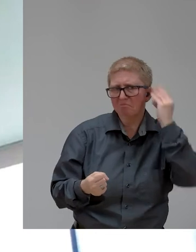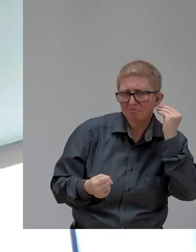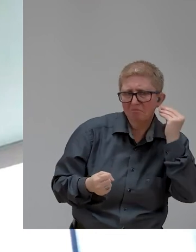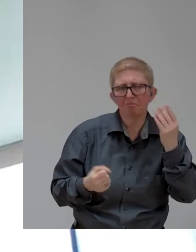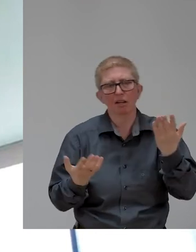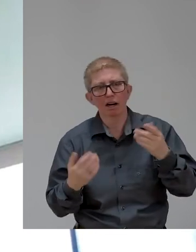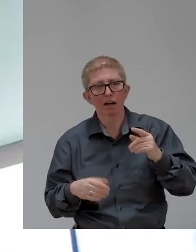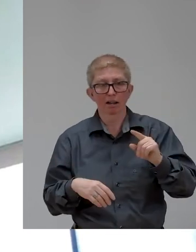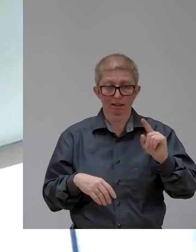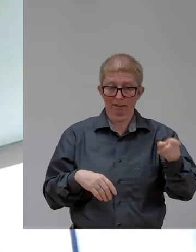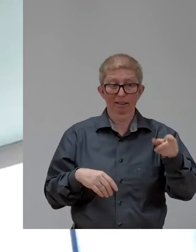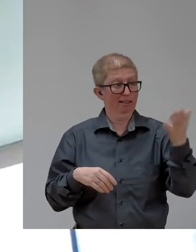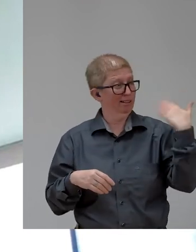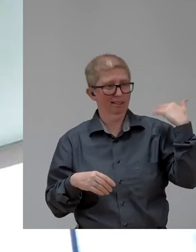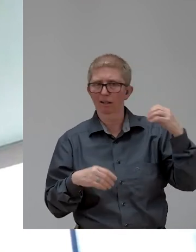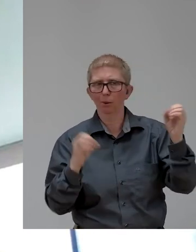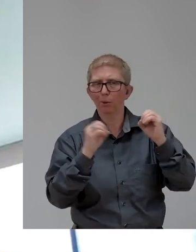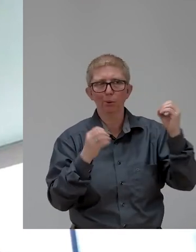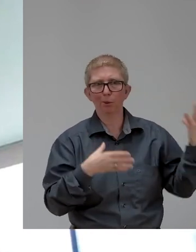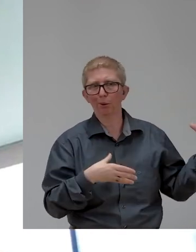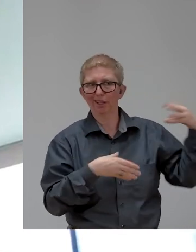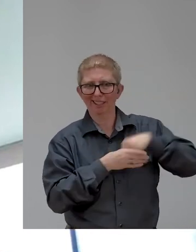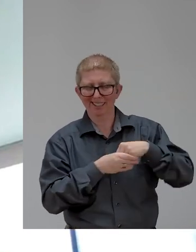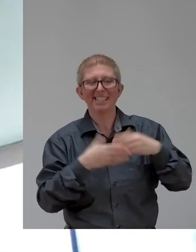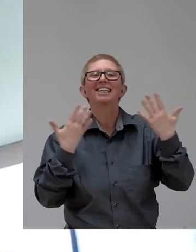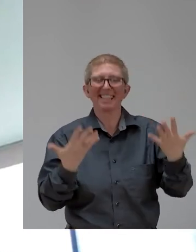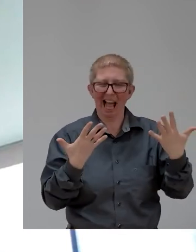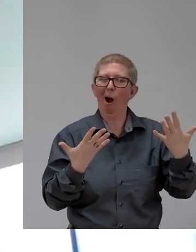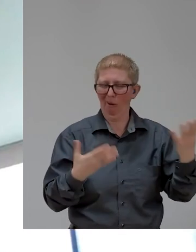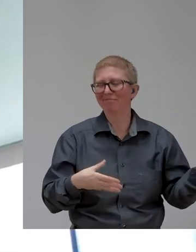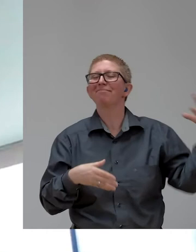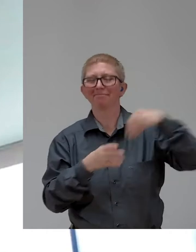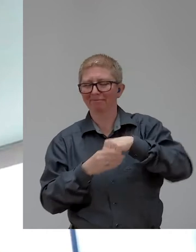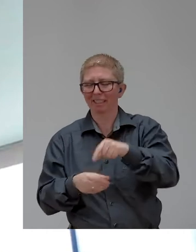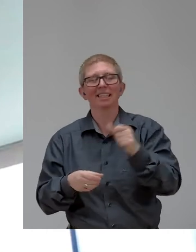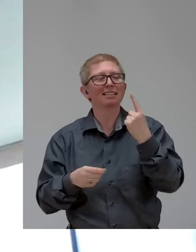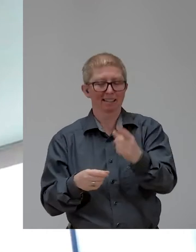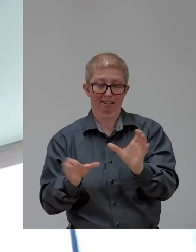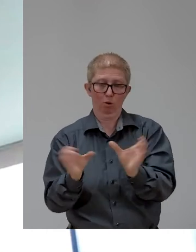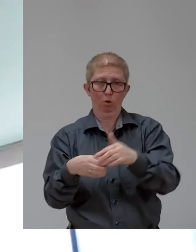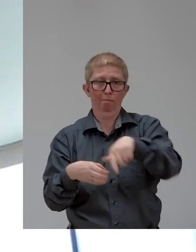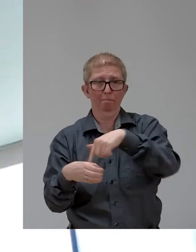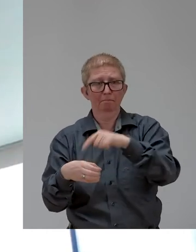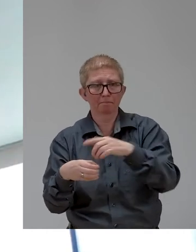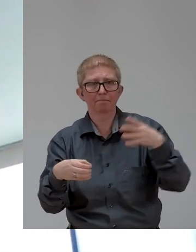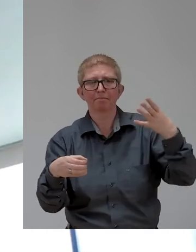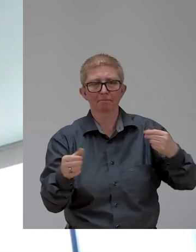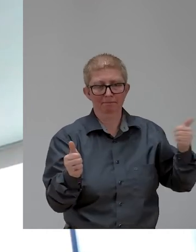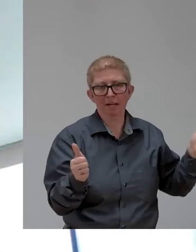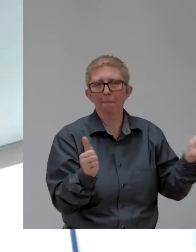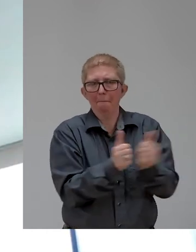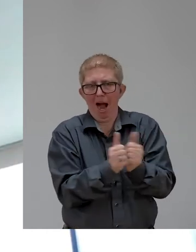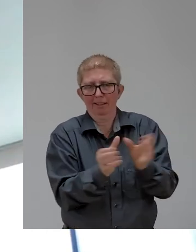we have this condition of applying with a partner. This is because we value exchange of know-how